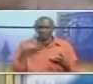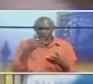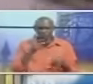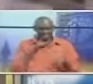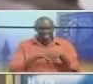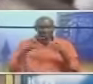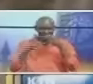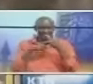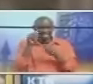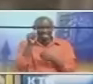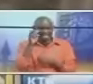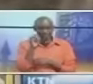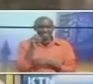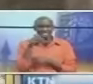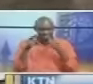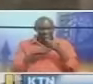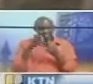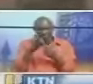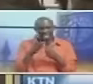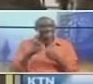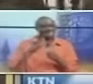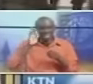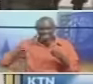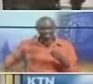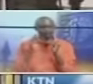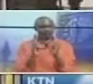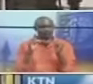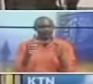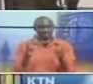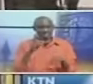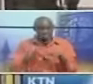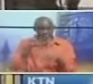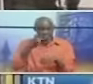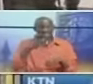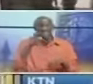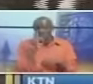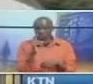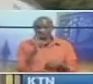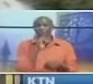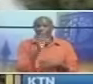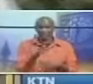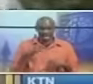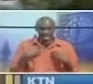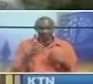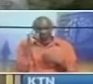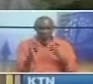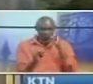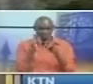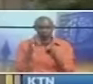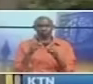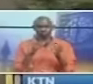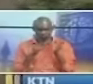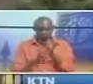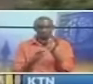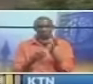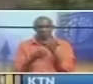6 a.m. and not a second later. It is at this time that each commander conducts individual rehearsals with the